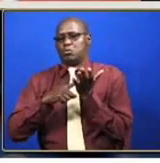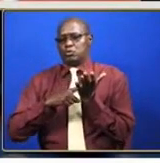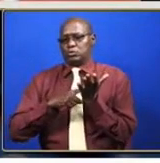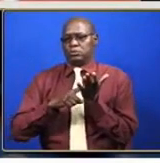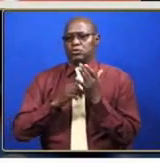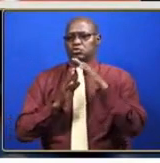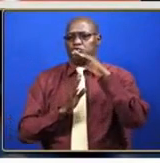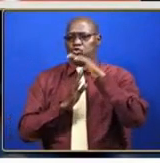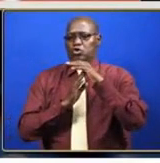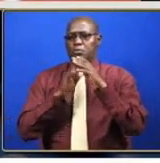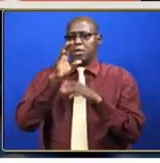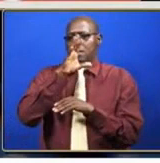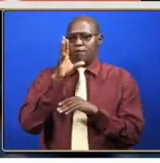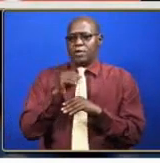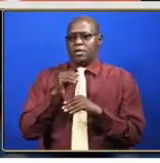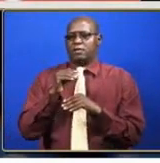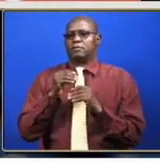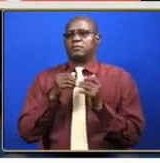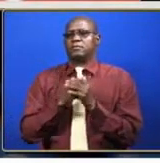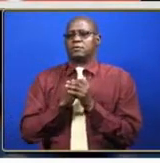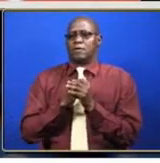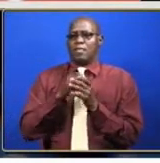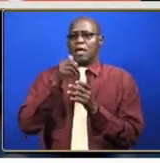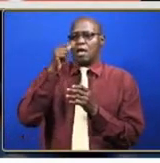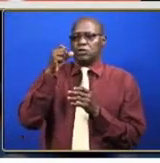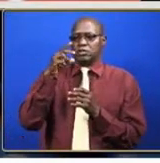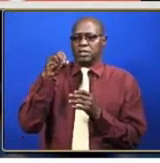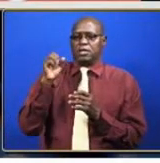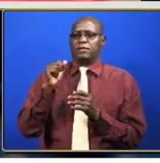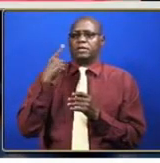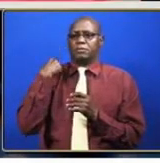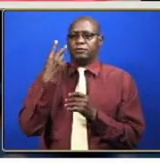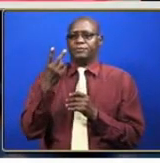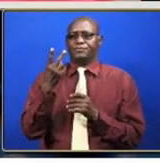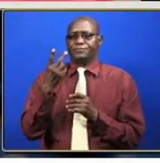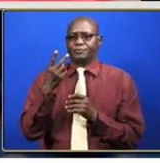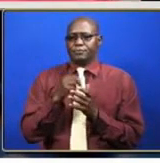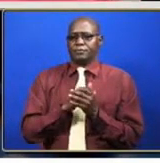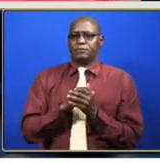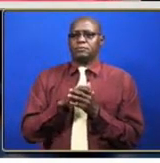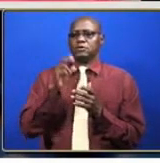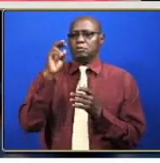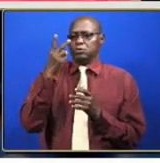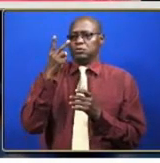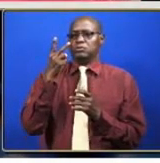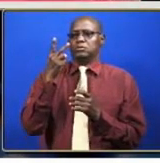in Africa, while Algeria was second with 5 medals. Team Kenya is expected to return home in batches beginning tomorrow.